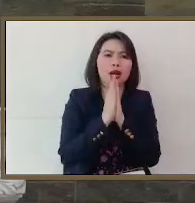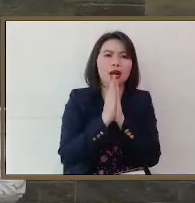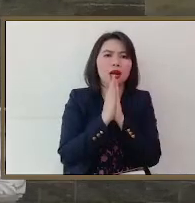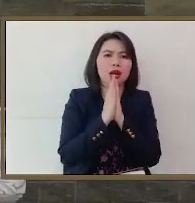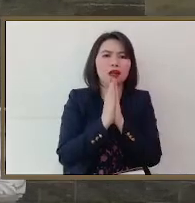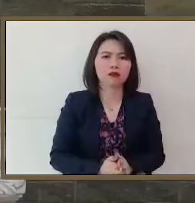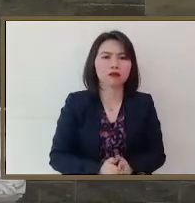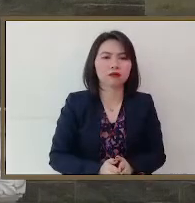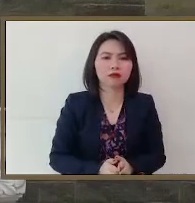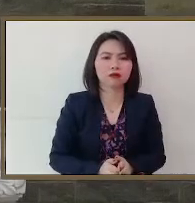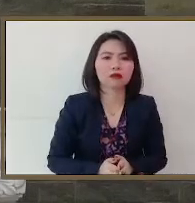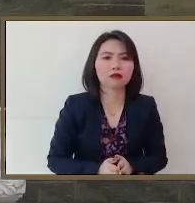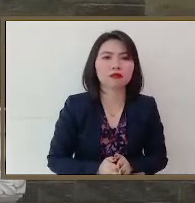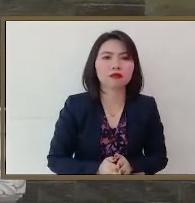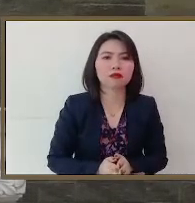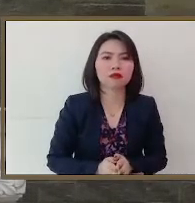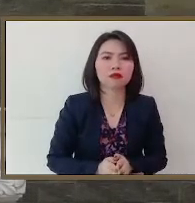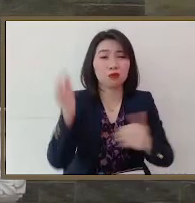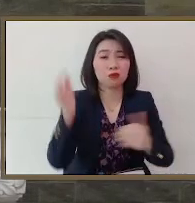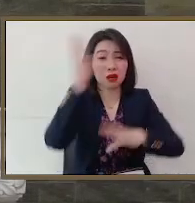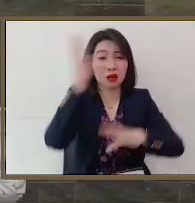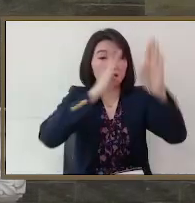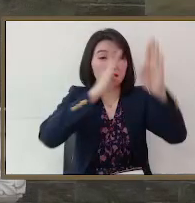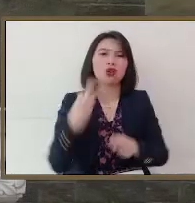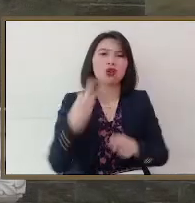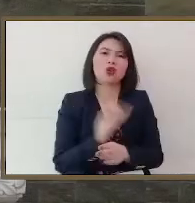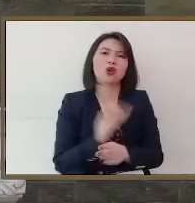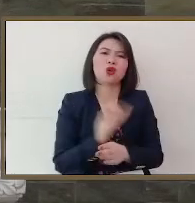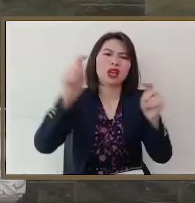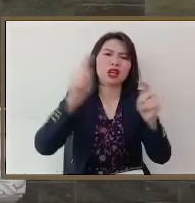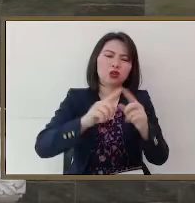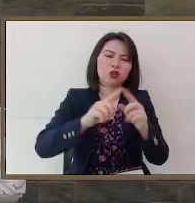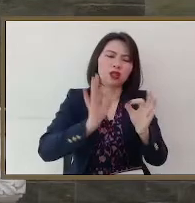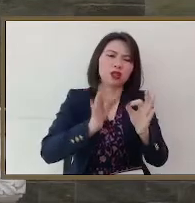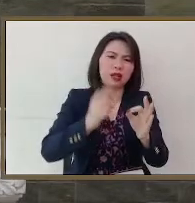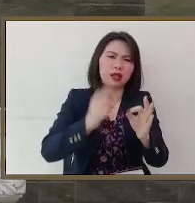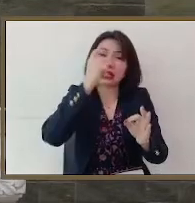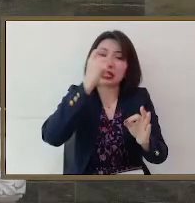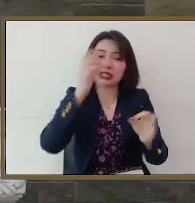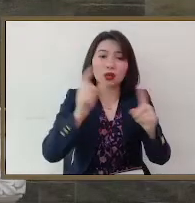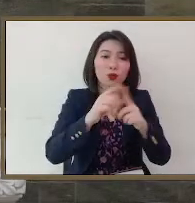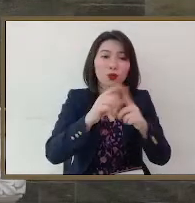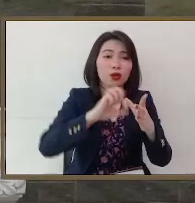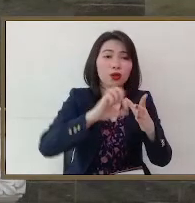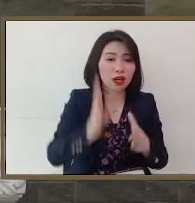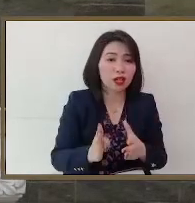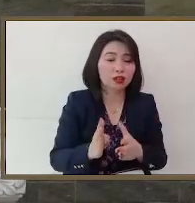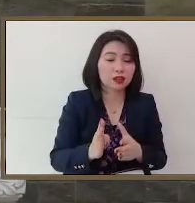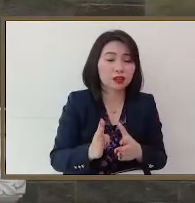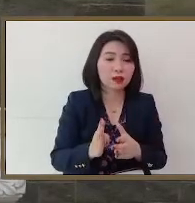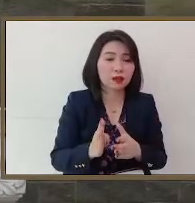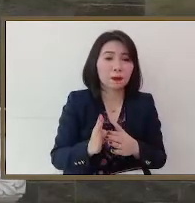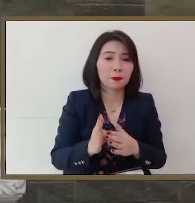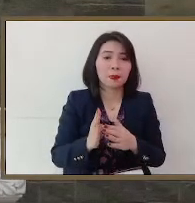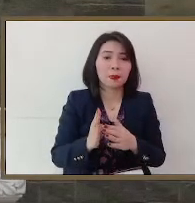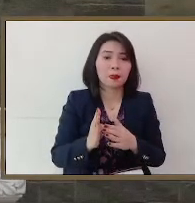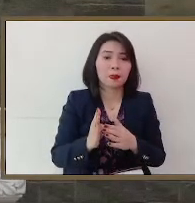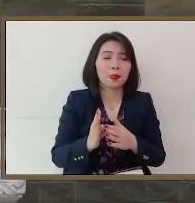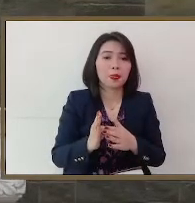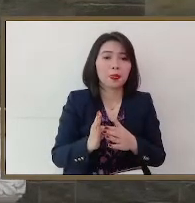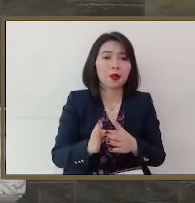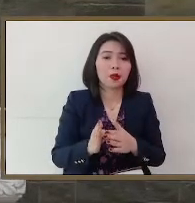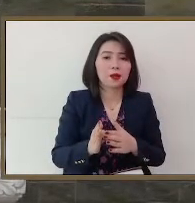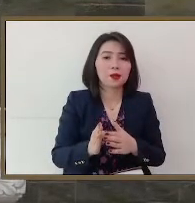of the matter is, we are trying to interpret the Word of God. And the truth of the matter is not, it is not